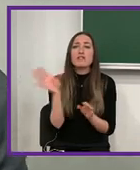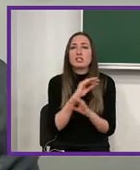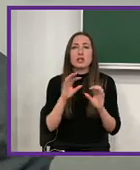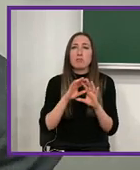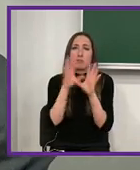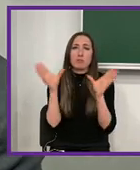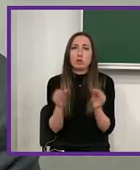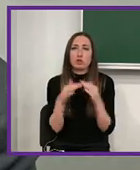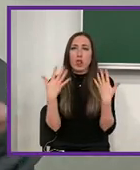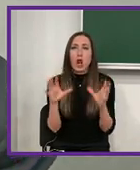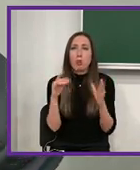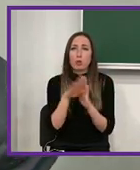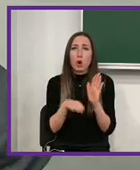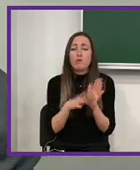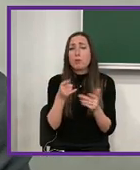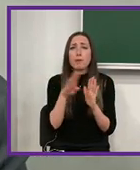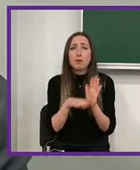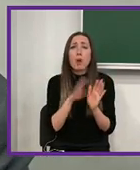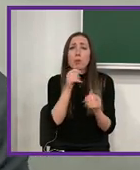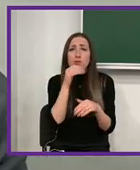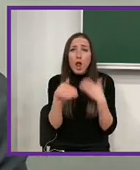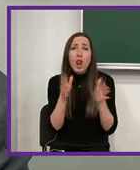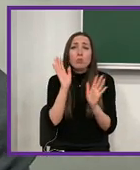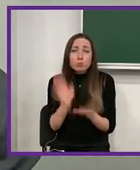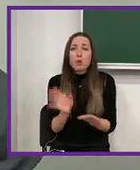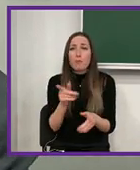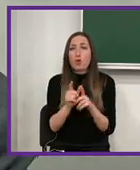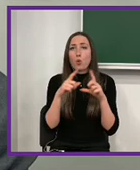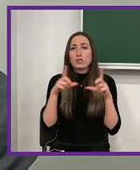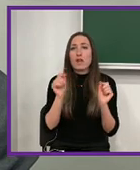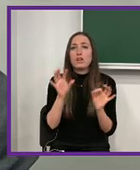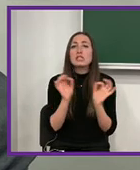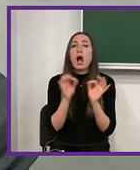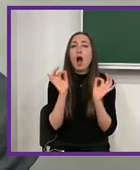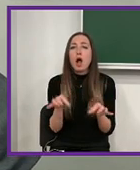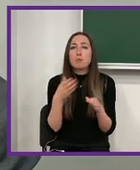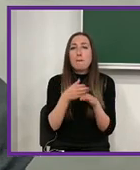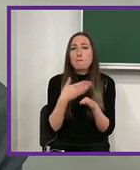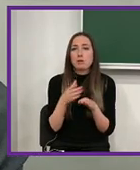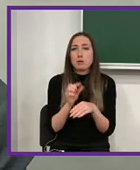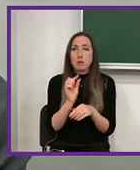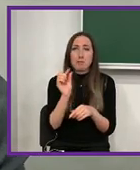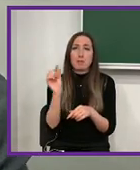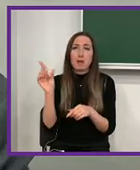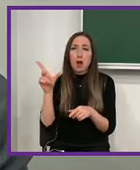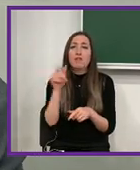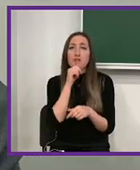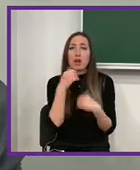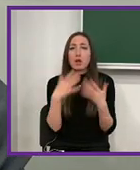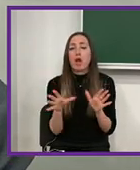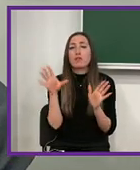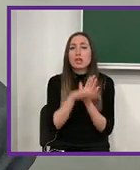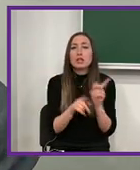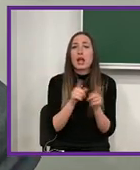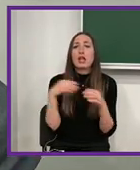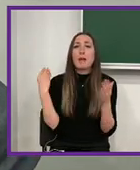but that allows the rest of the company to keep pace. So these other functions, procurement, quality assurance, managers who need to be part